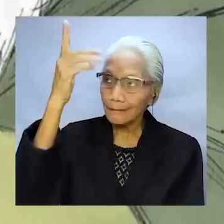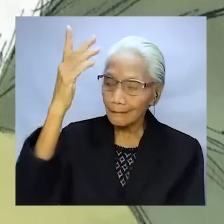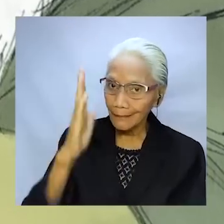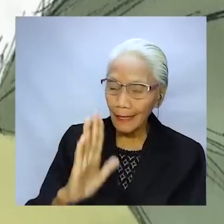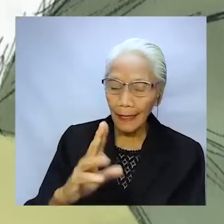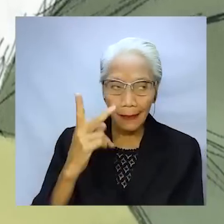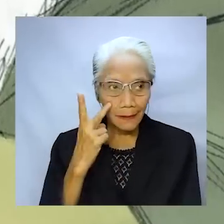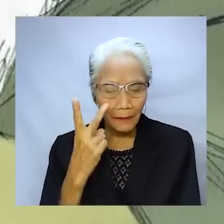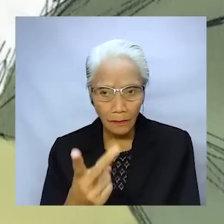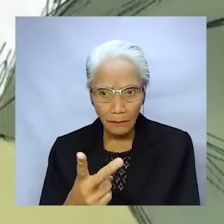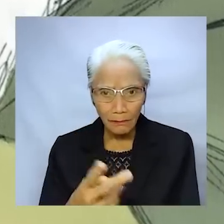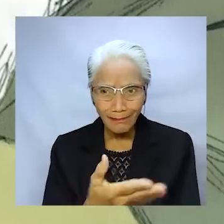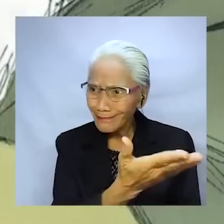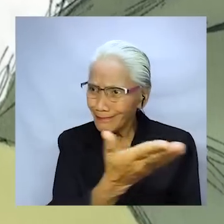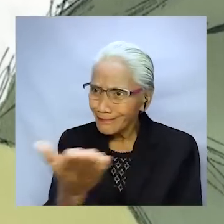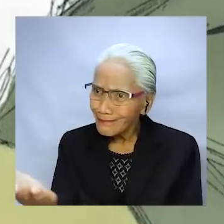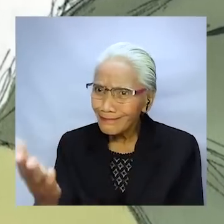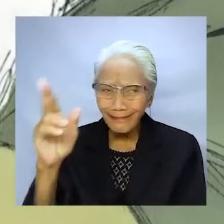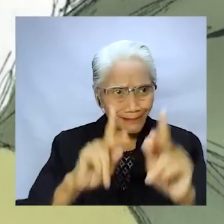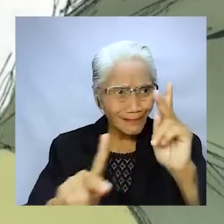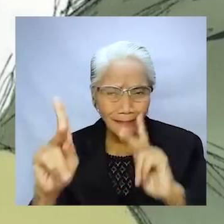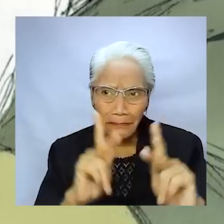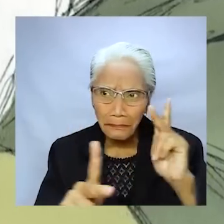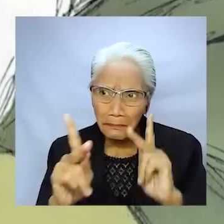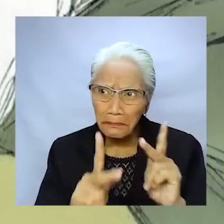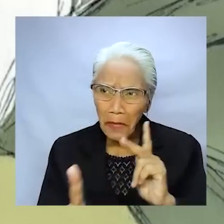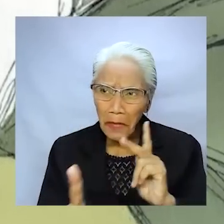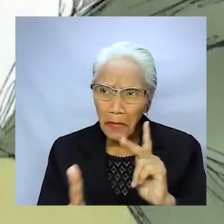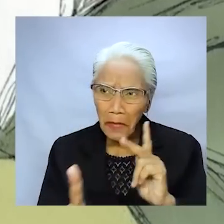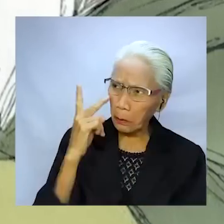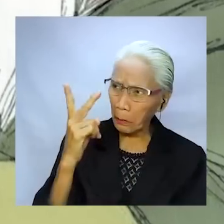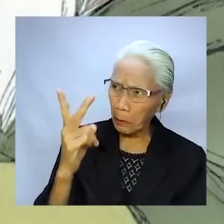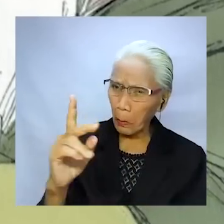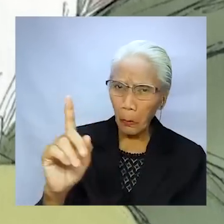You human beings don't see what God sees.